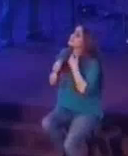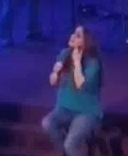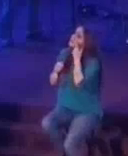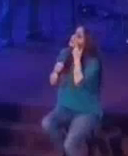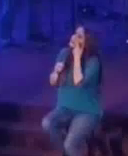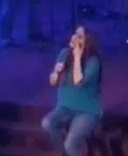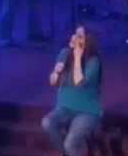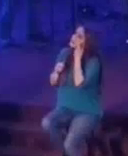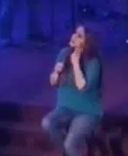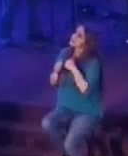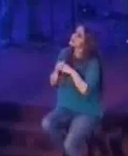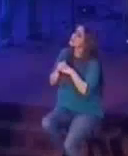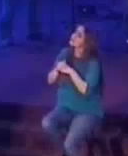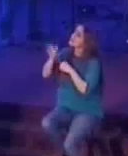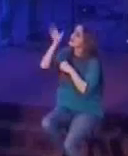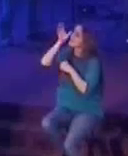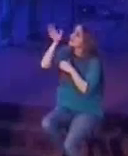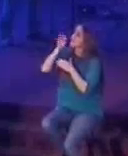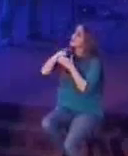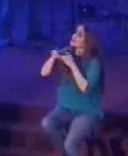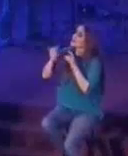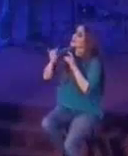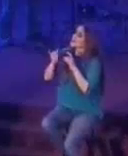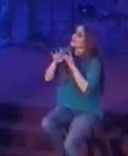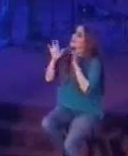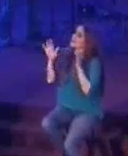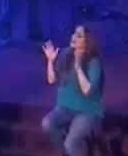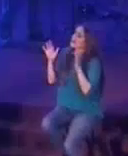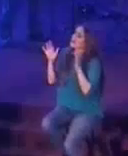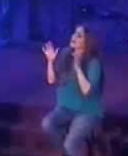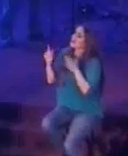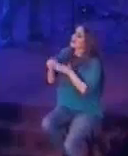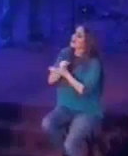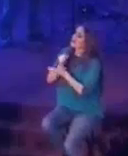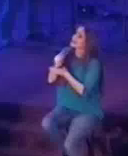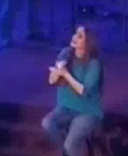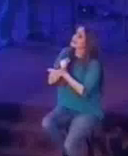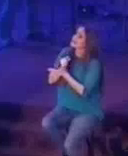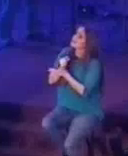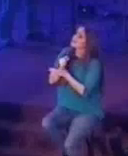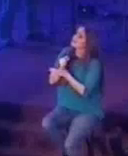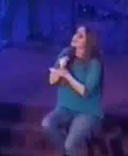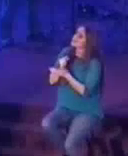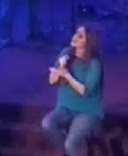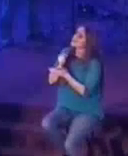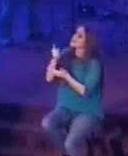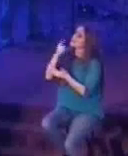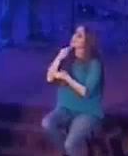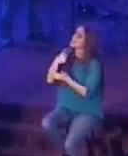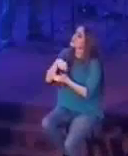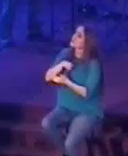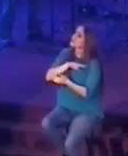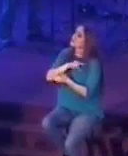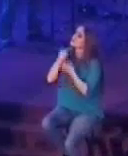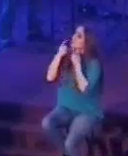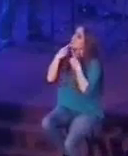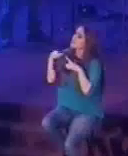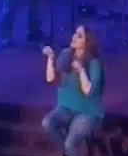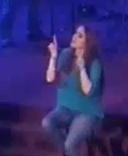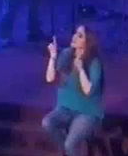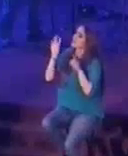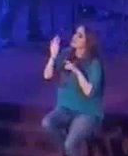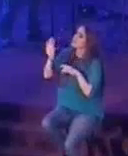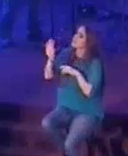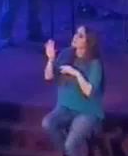And so, Father, in that light of the gospel, you told us to proclaim it.